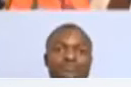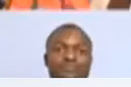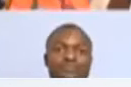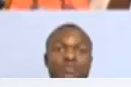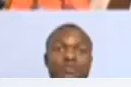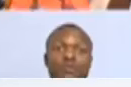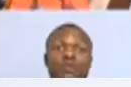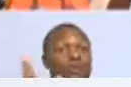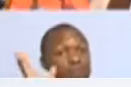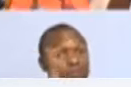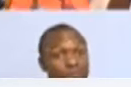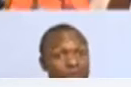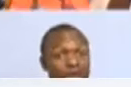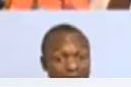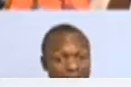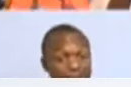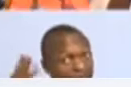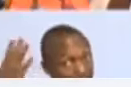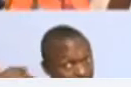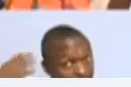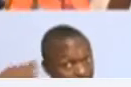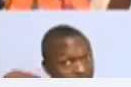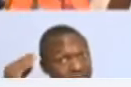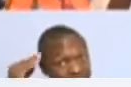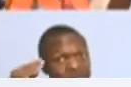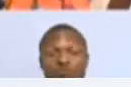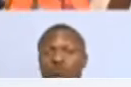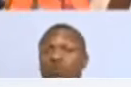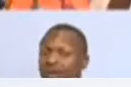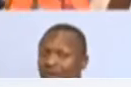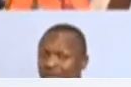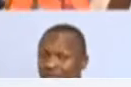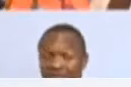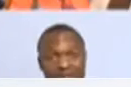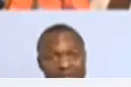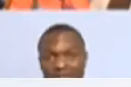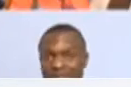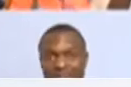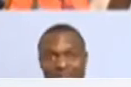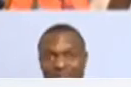done in the past, and we don't want to repeat that expensive and